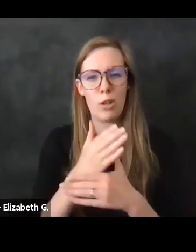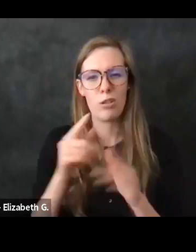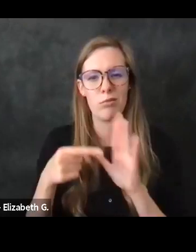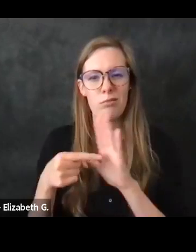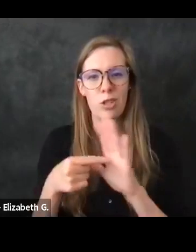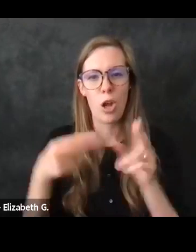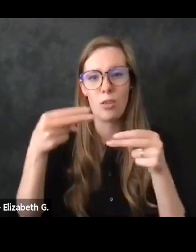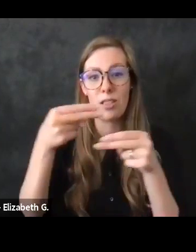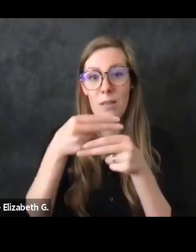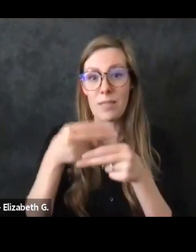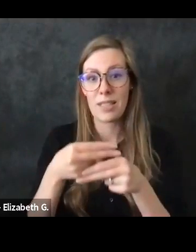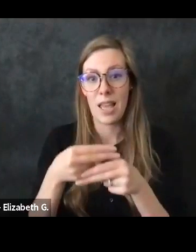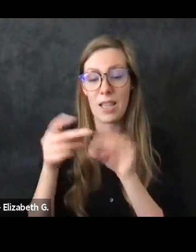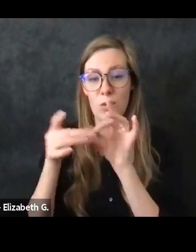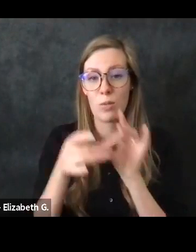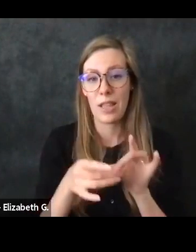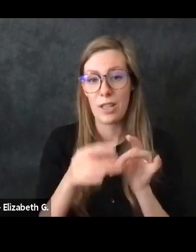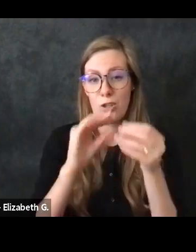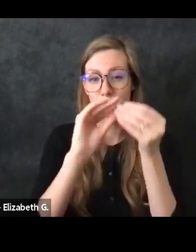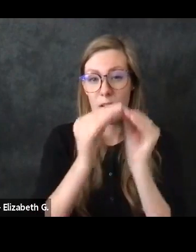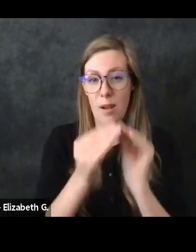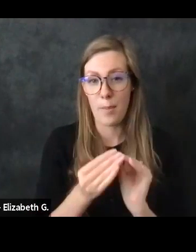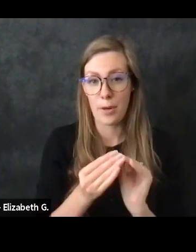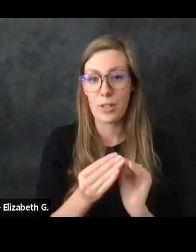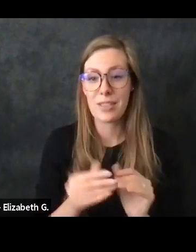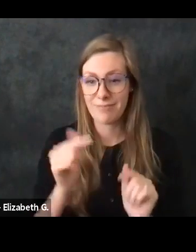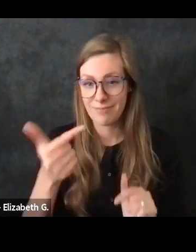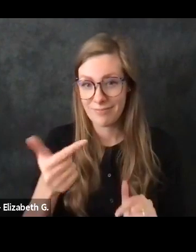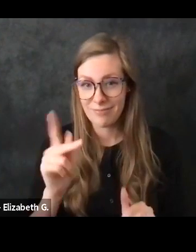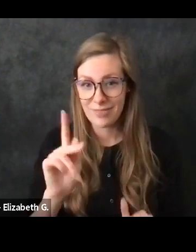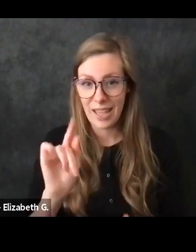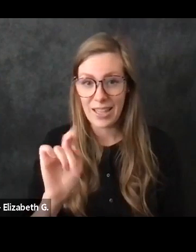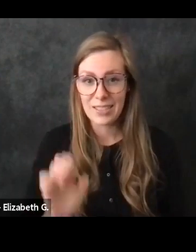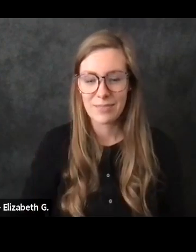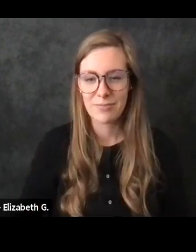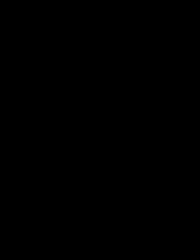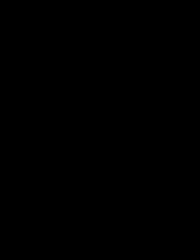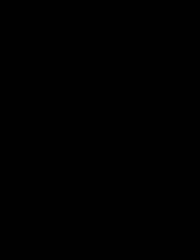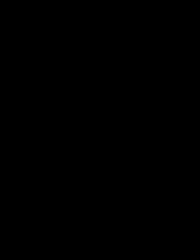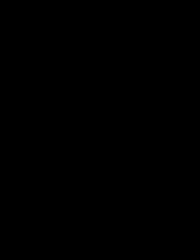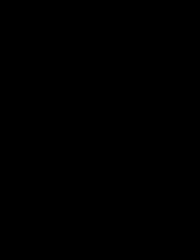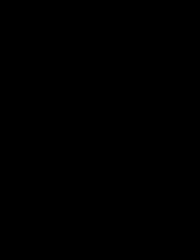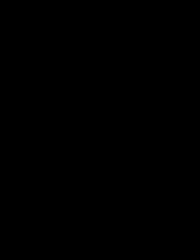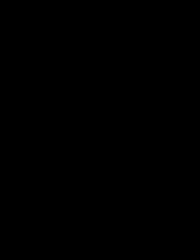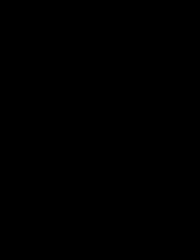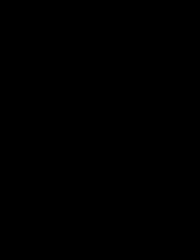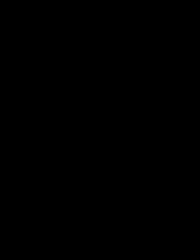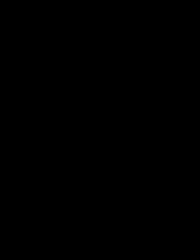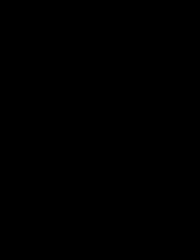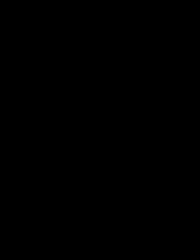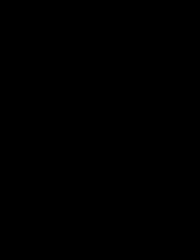data around our current COVID situation. Kate? Thank you, Supervisor Hopkins.